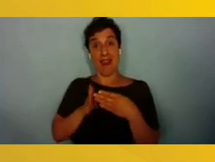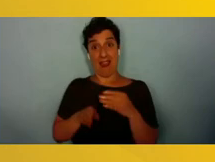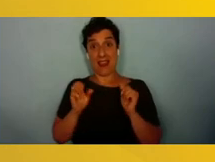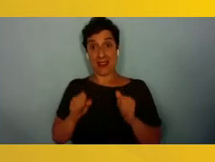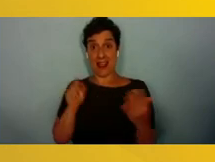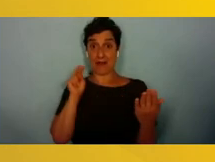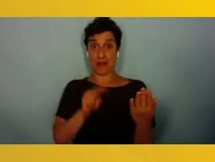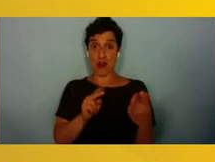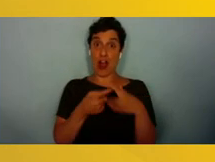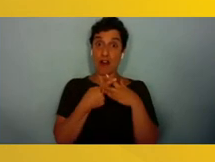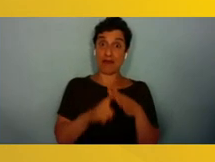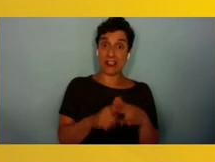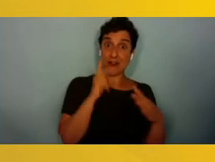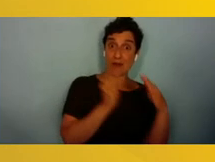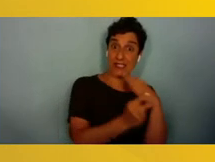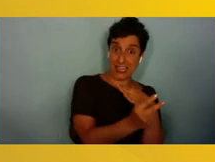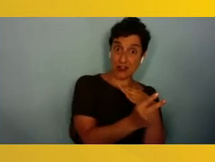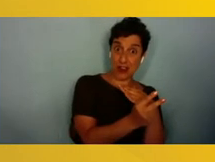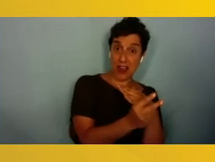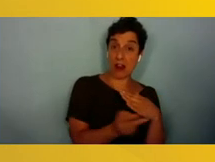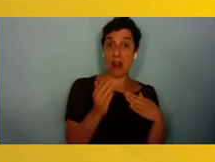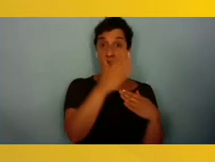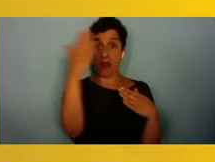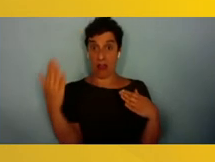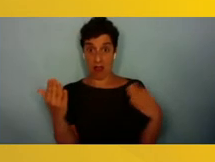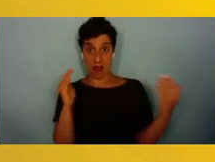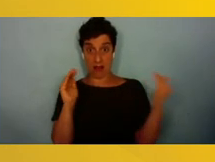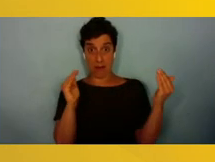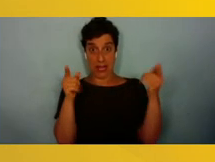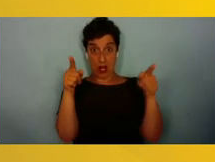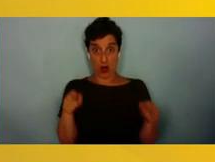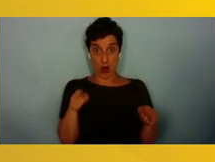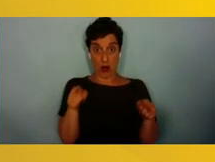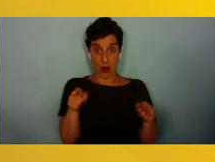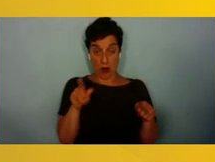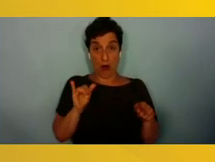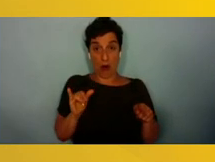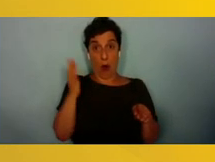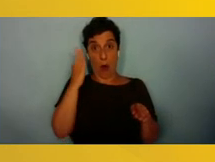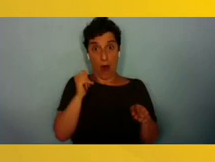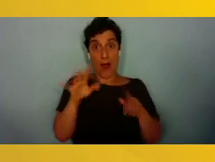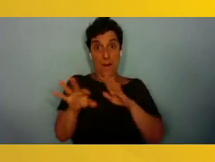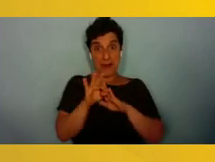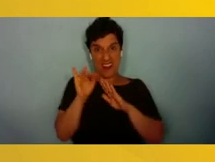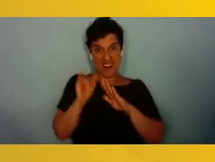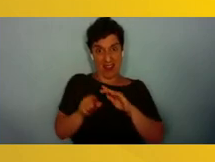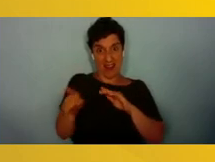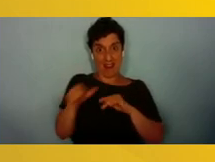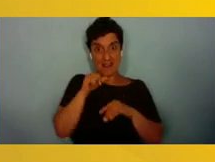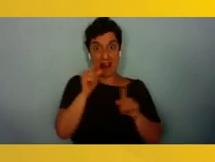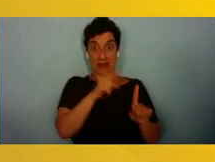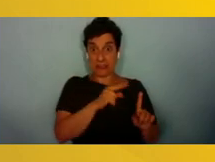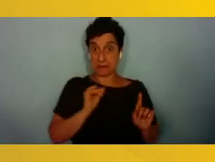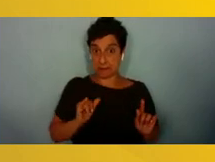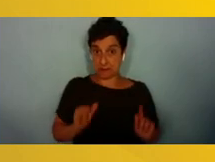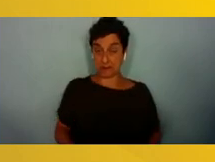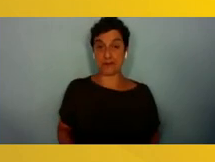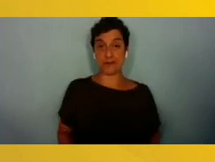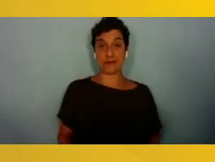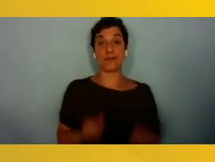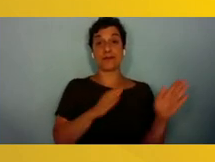original prediction and the solution that they picked and why they picked that solution. So next